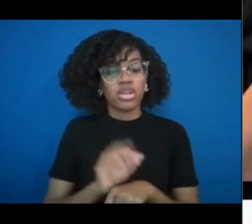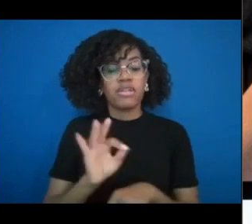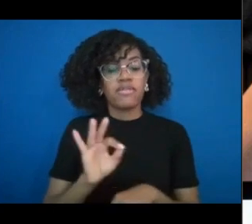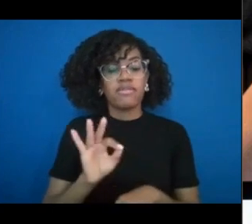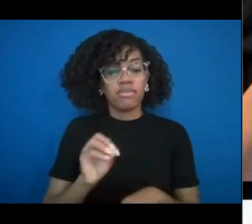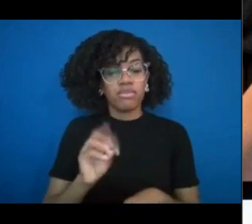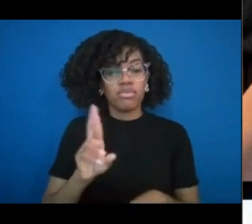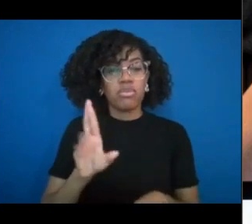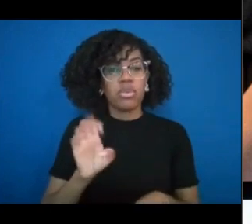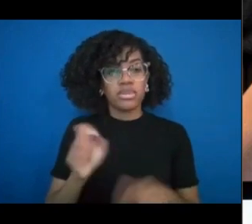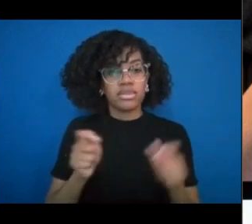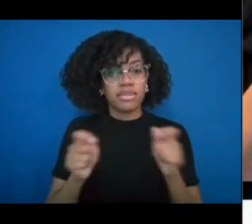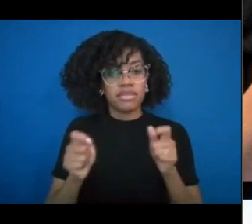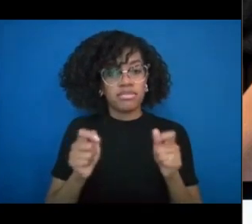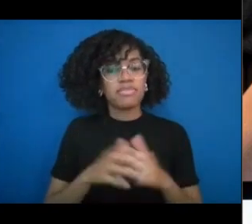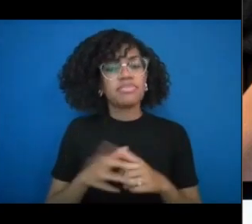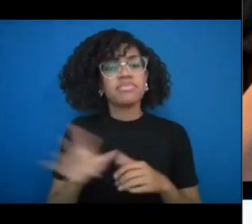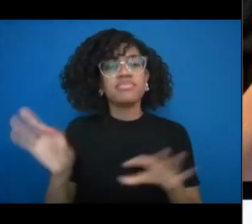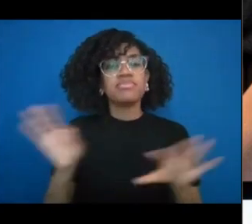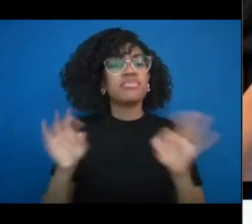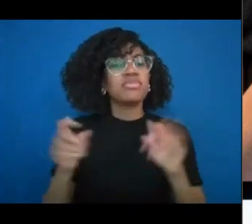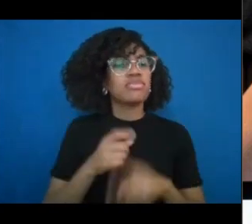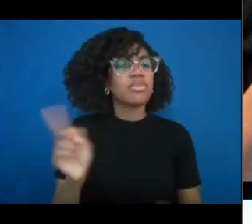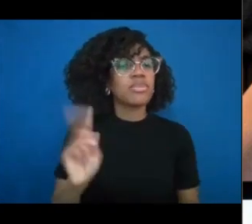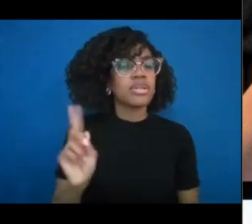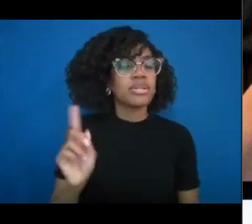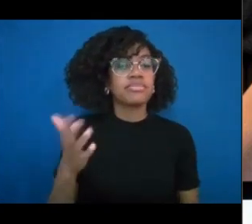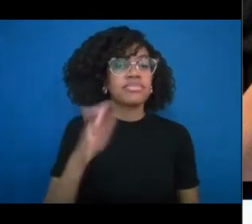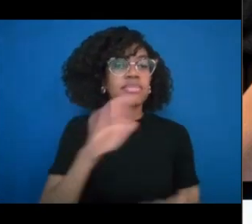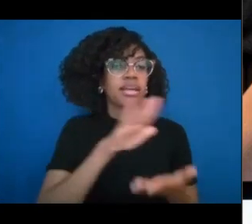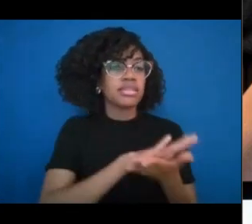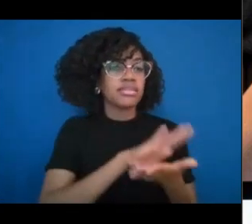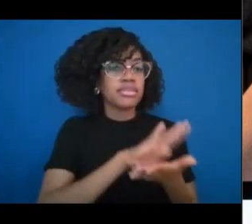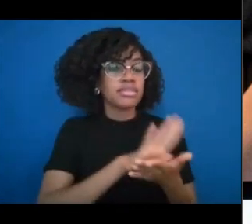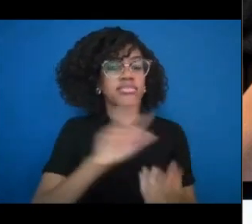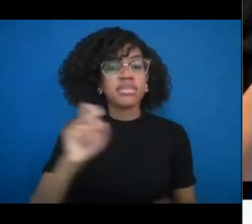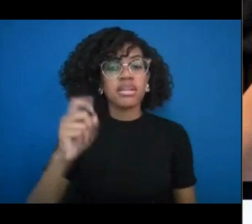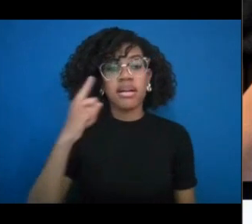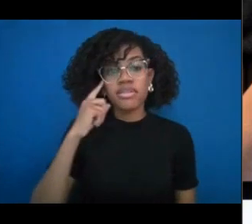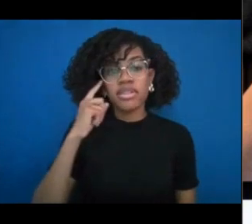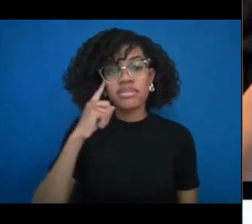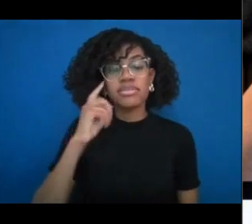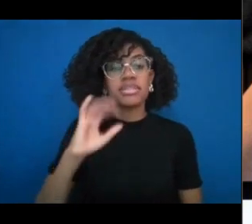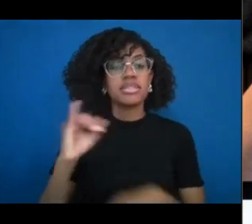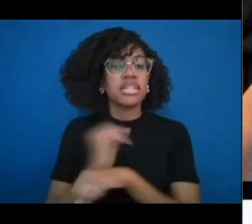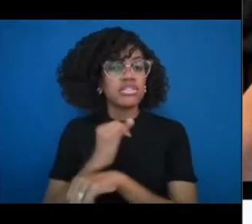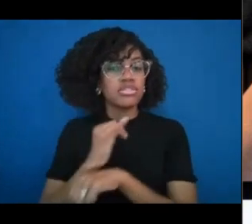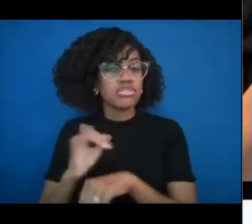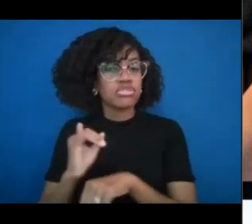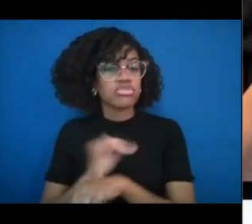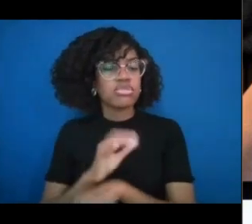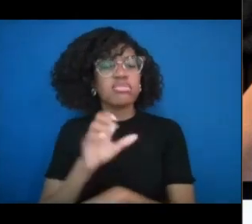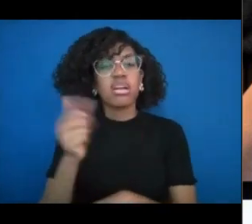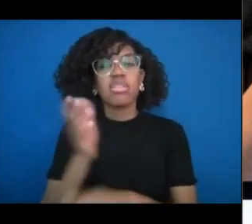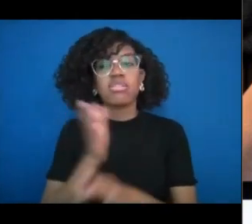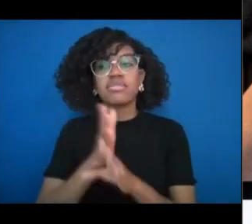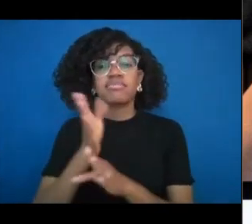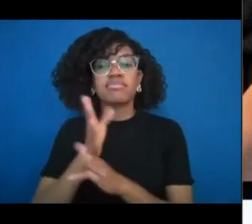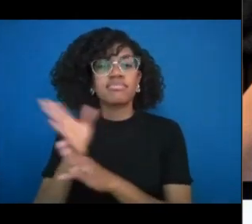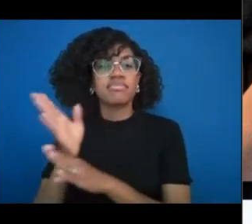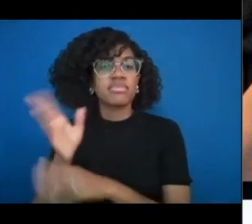academia, government, industry, and other sectors that are actively working in this